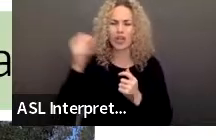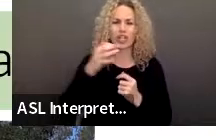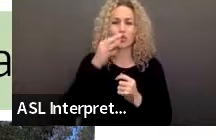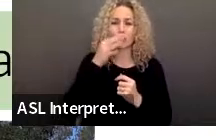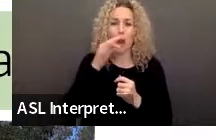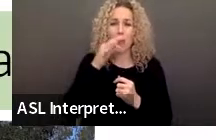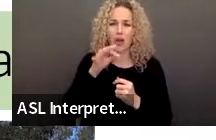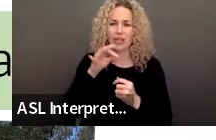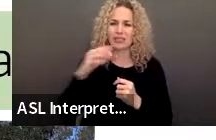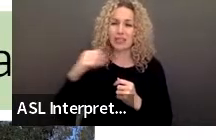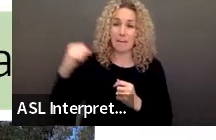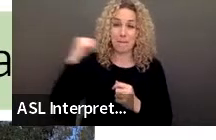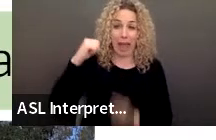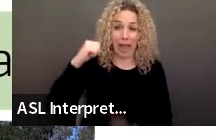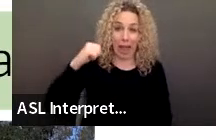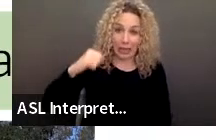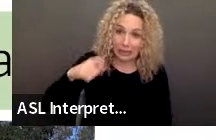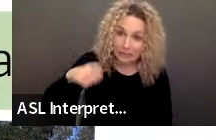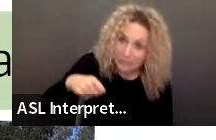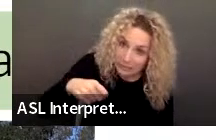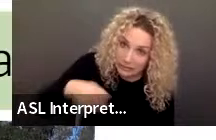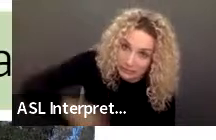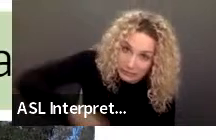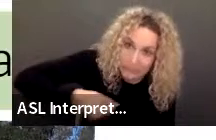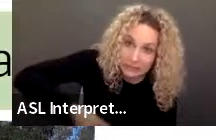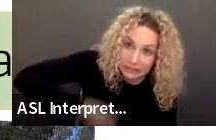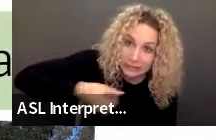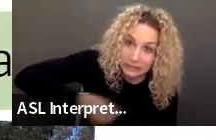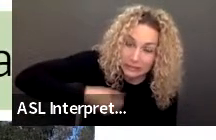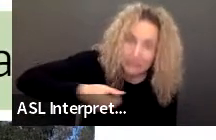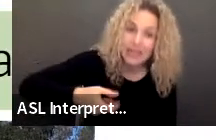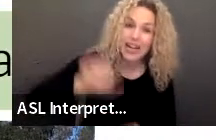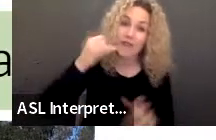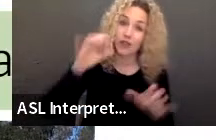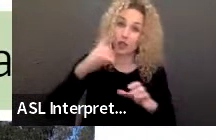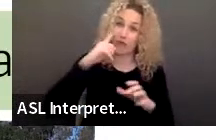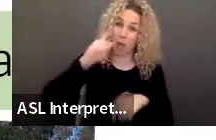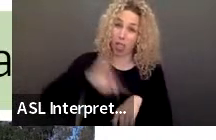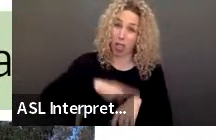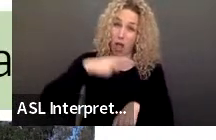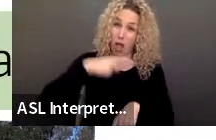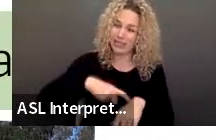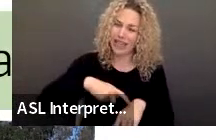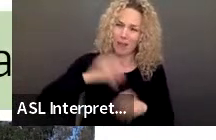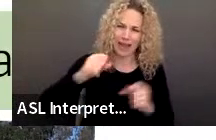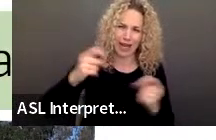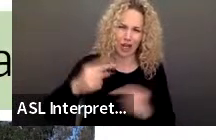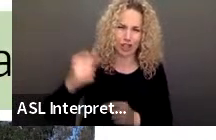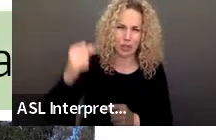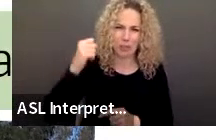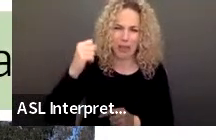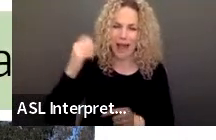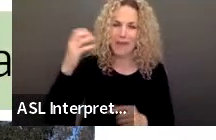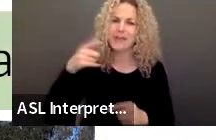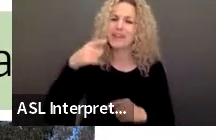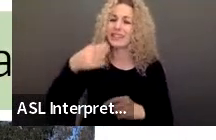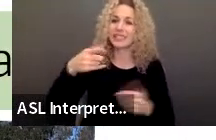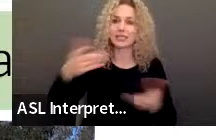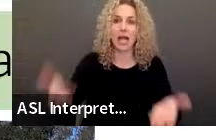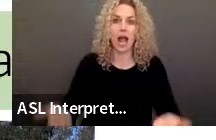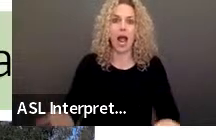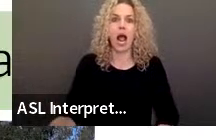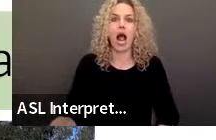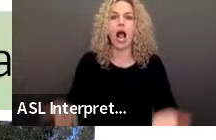are pretty back-breaking, labor-intensive crop if you're doing it for long periods of time. And this just raised the whole operation